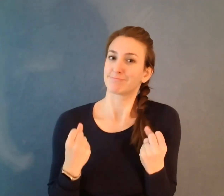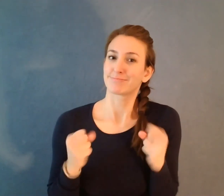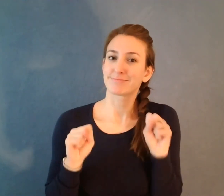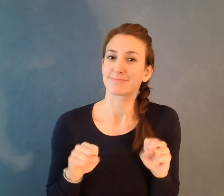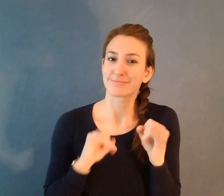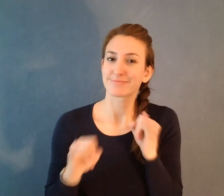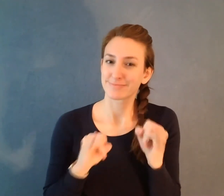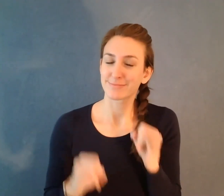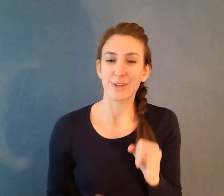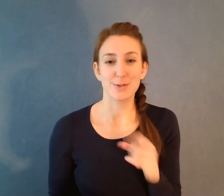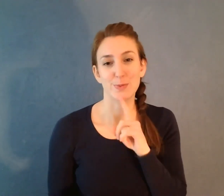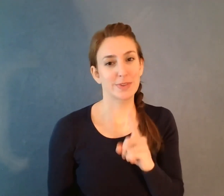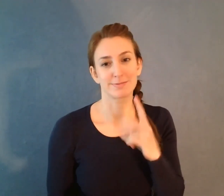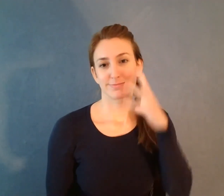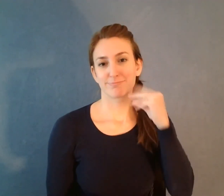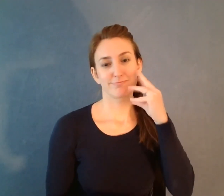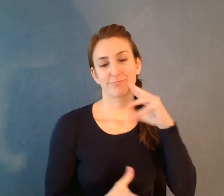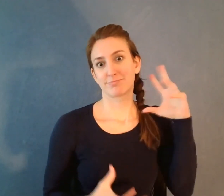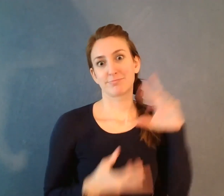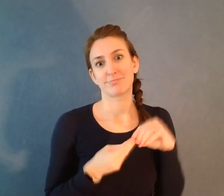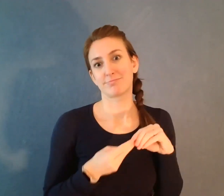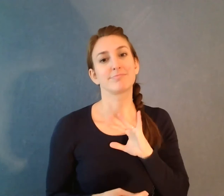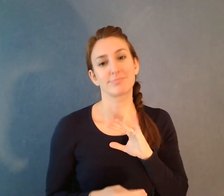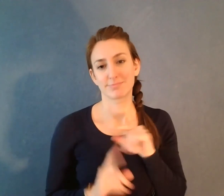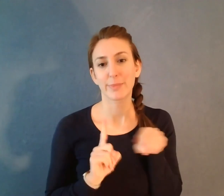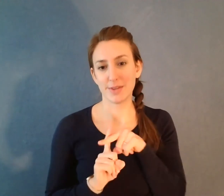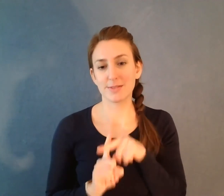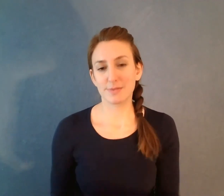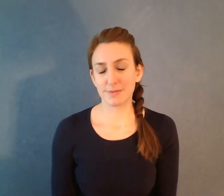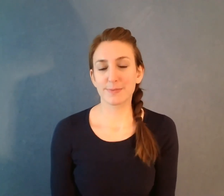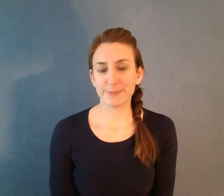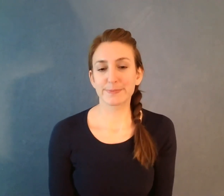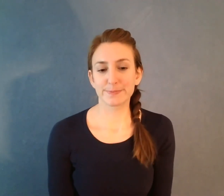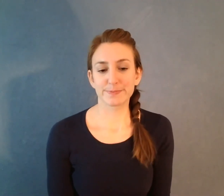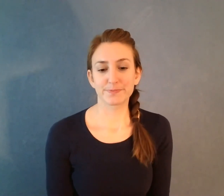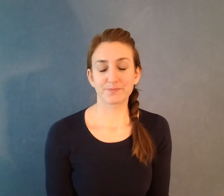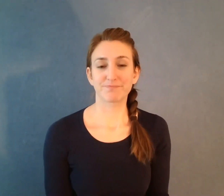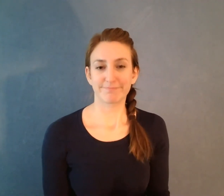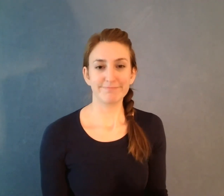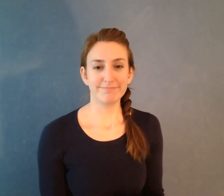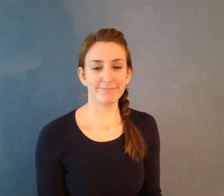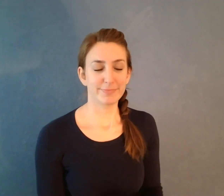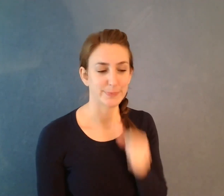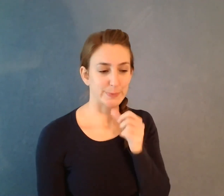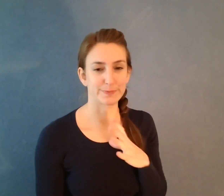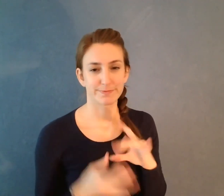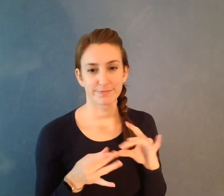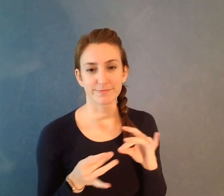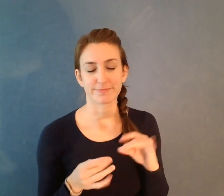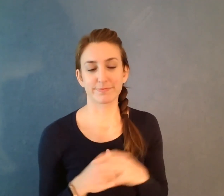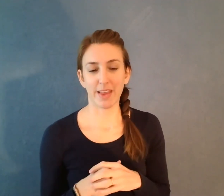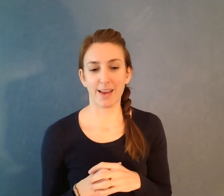Thank you so much, Janelle. And yeah, I felt like when I was a student, making connections between my different classes, like, you know, history, I want to